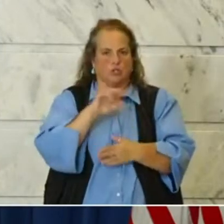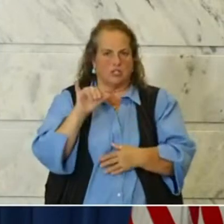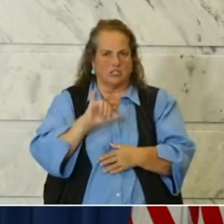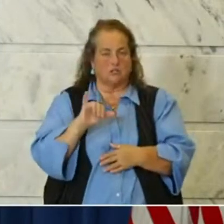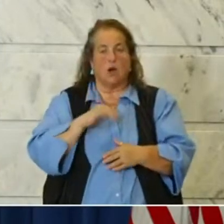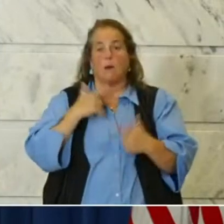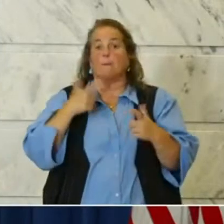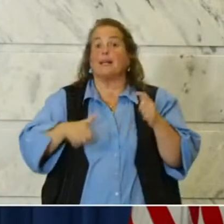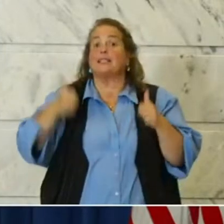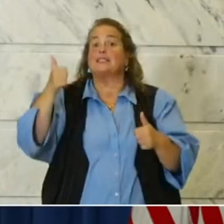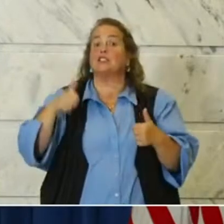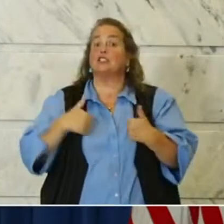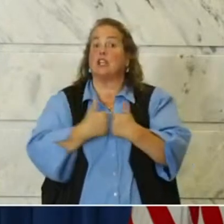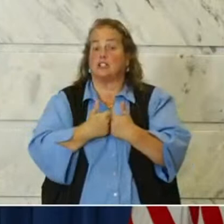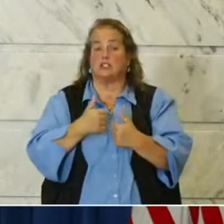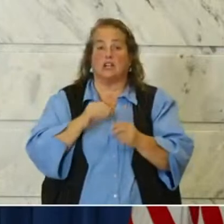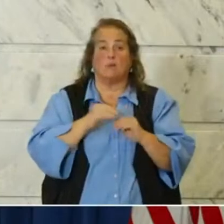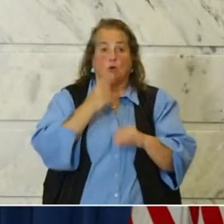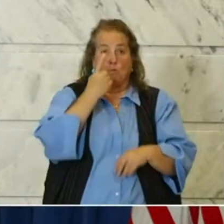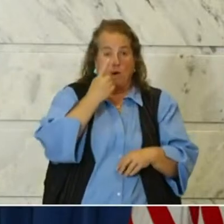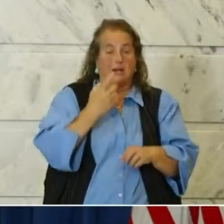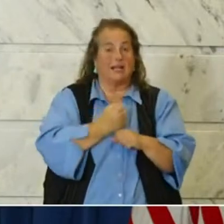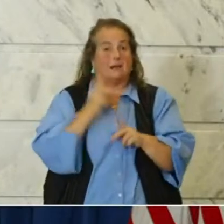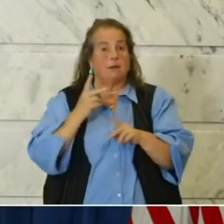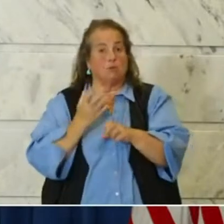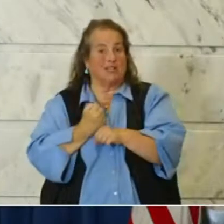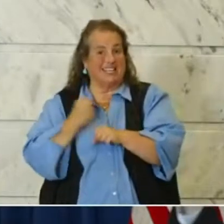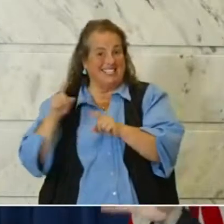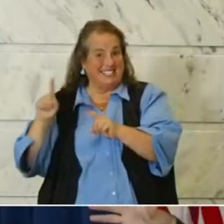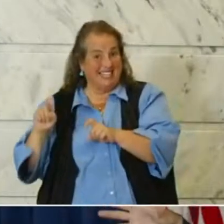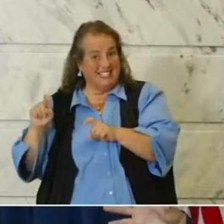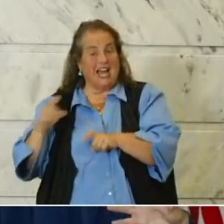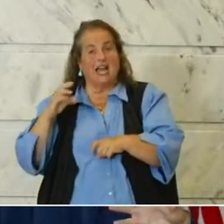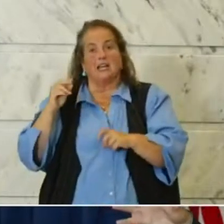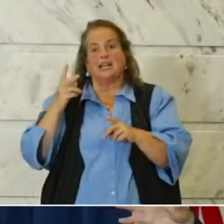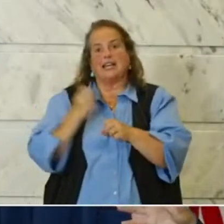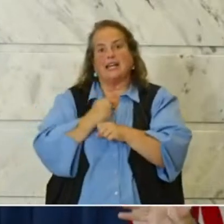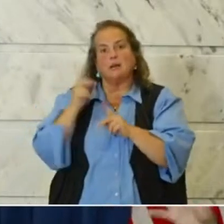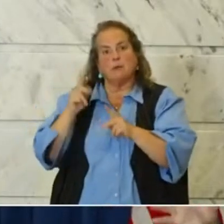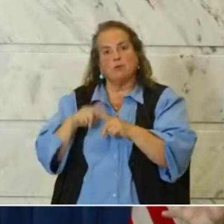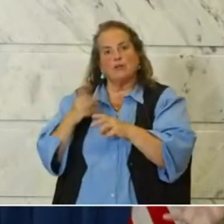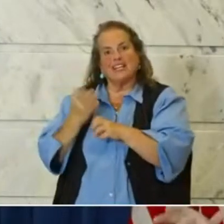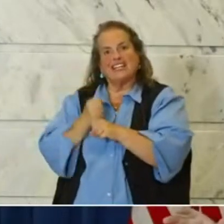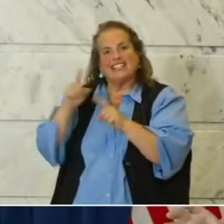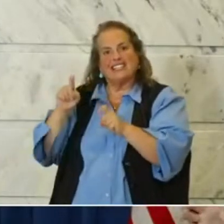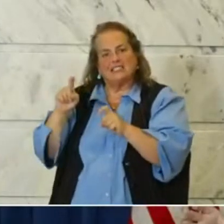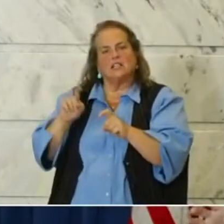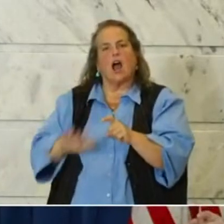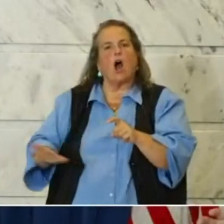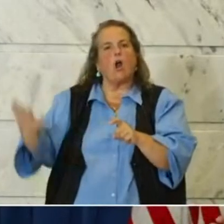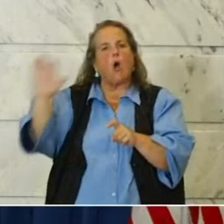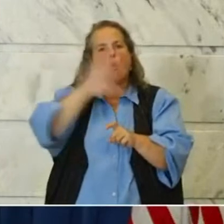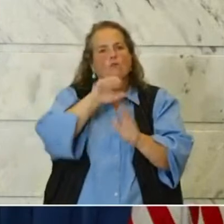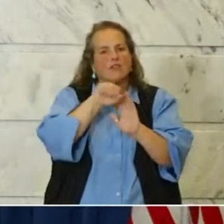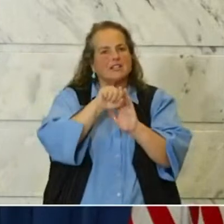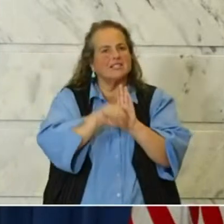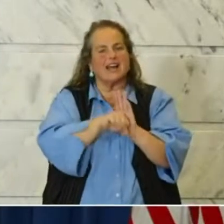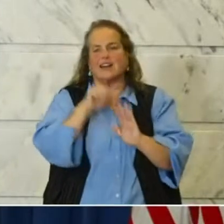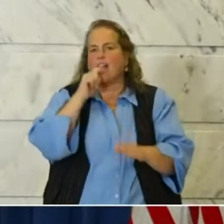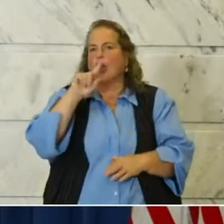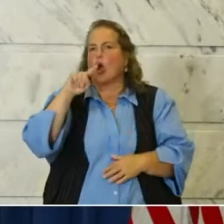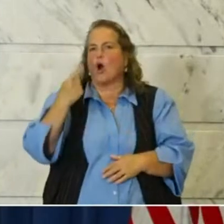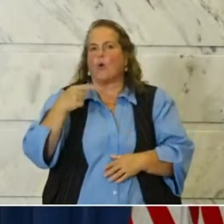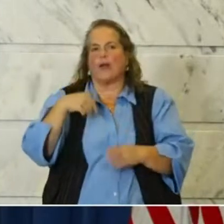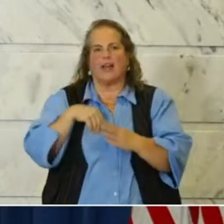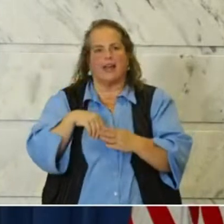bigger challenges are, number one, getting folks to be tested and getting folks to be tested all around the state, not just in our urban areas.